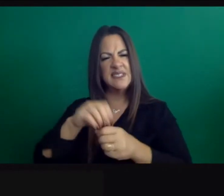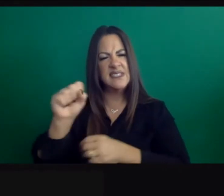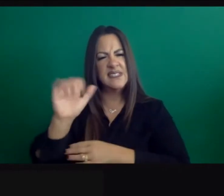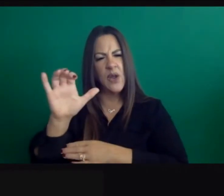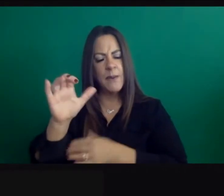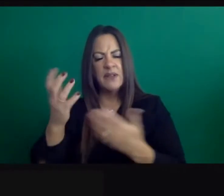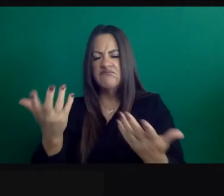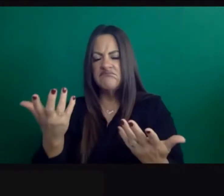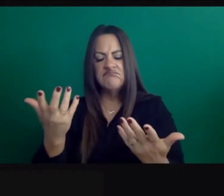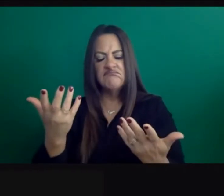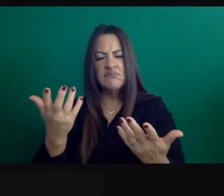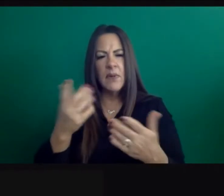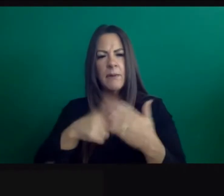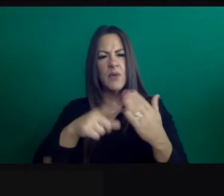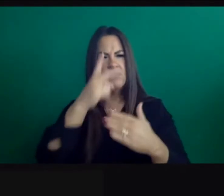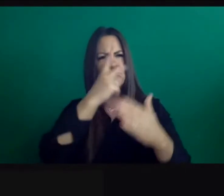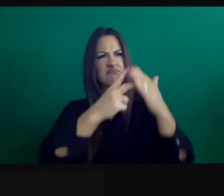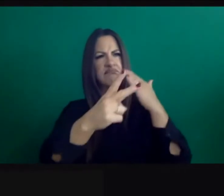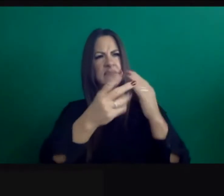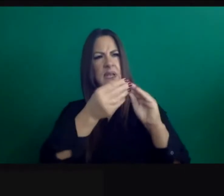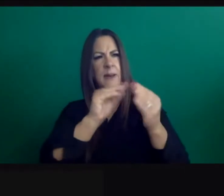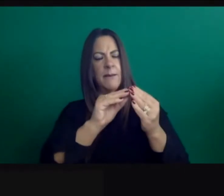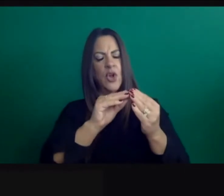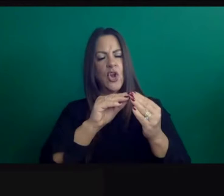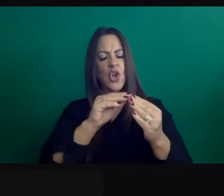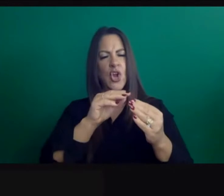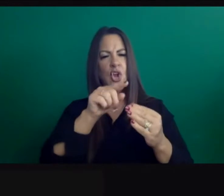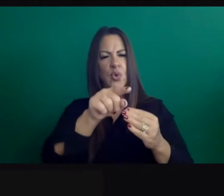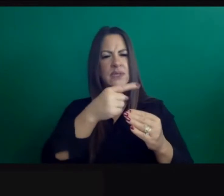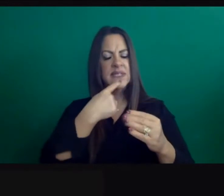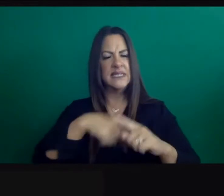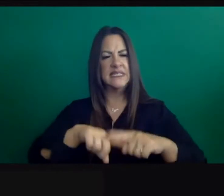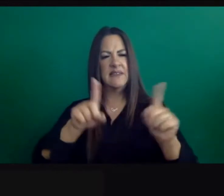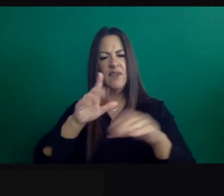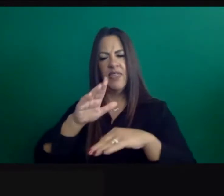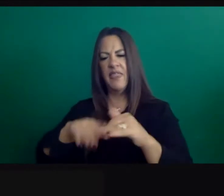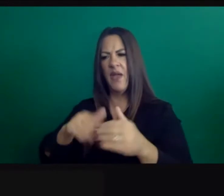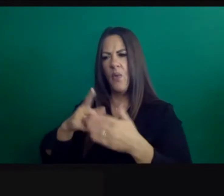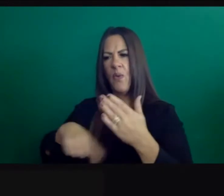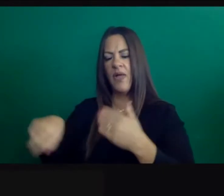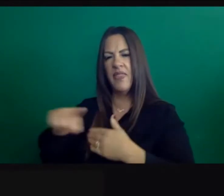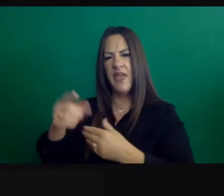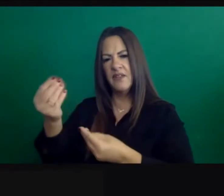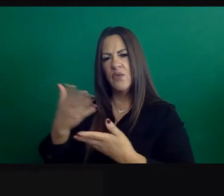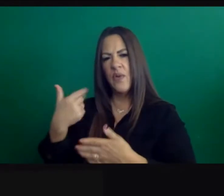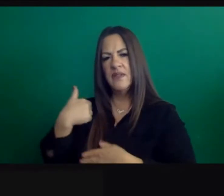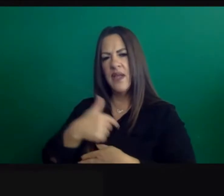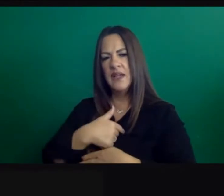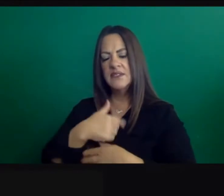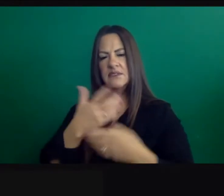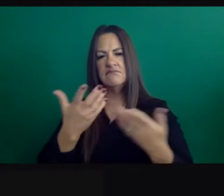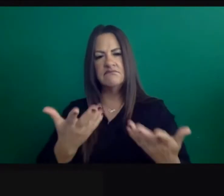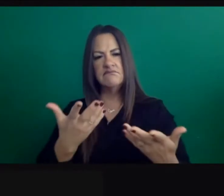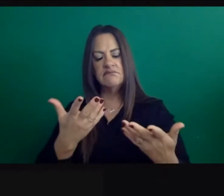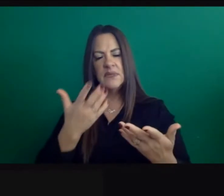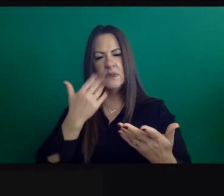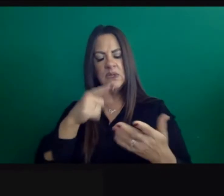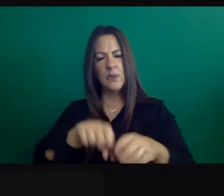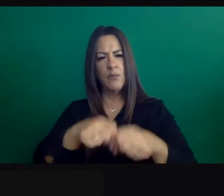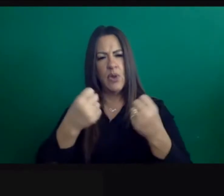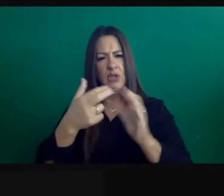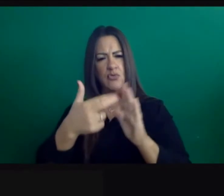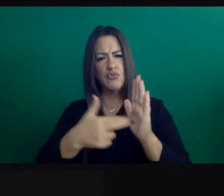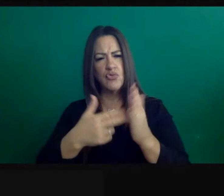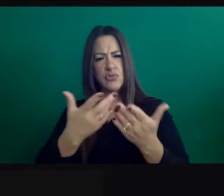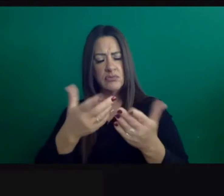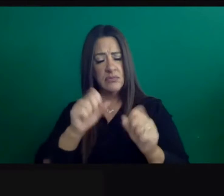but when the ICU numbers on the ground show a different reality, why is the state sort of breaking its own rules? If you could